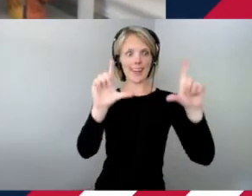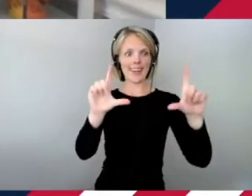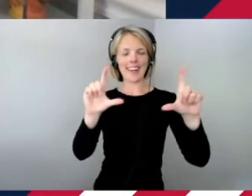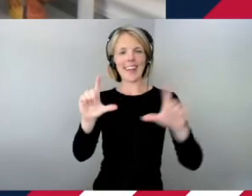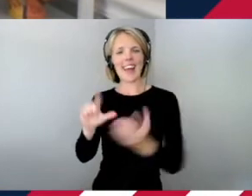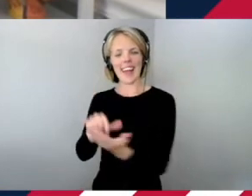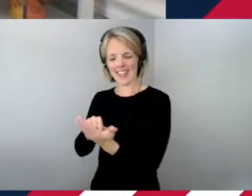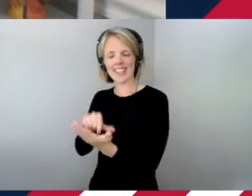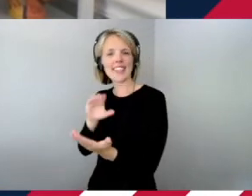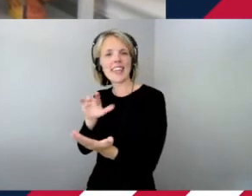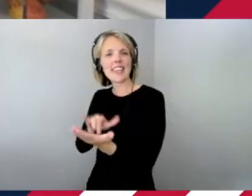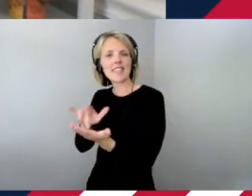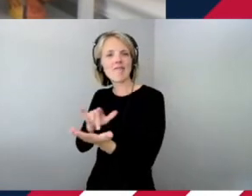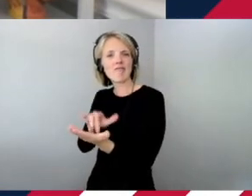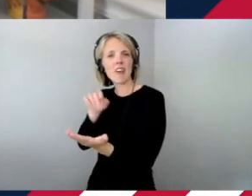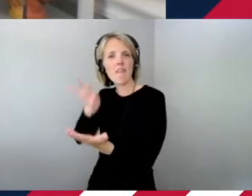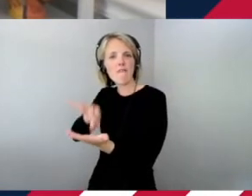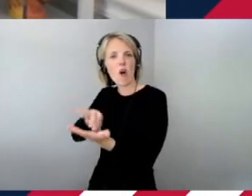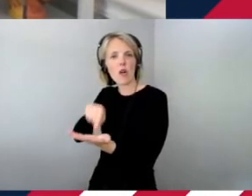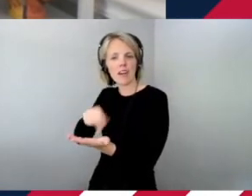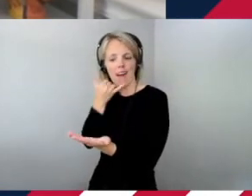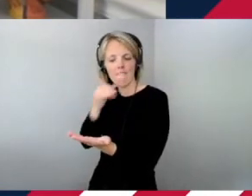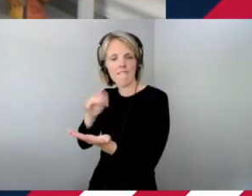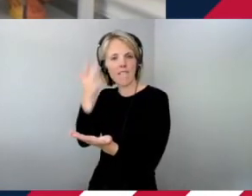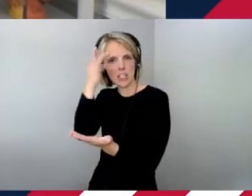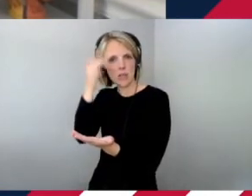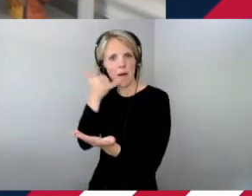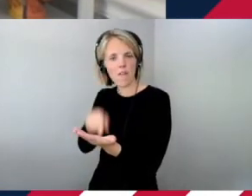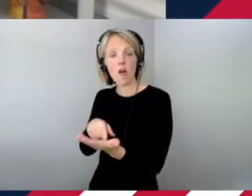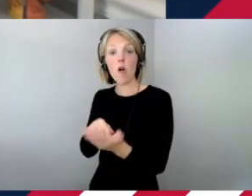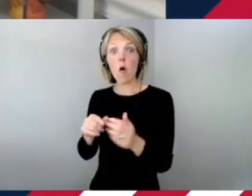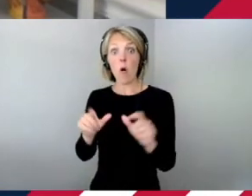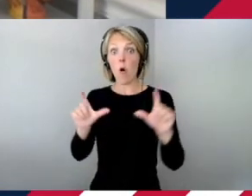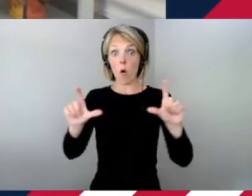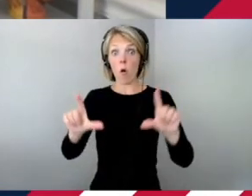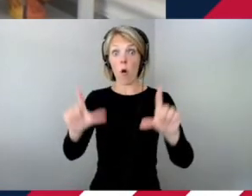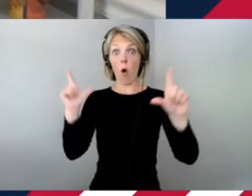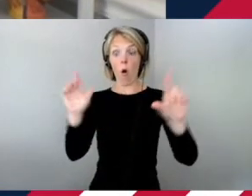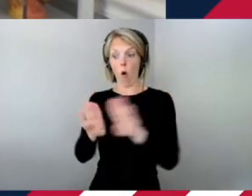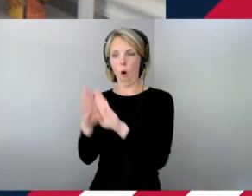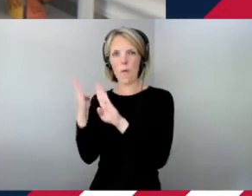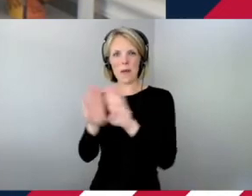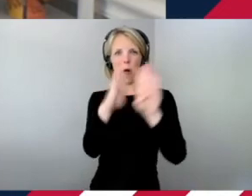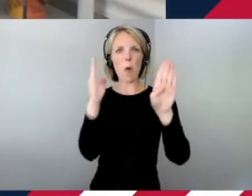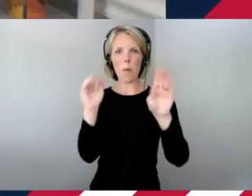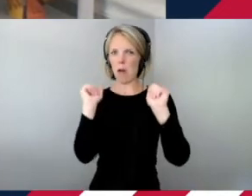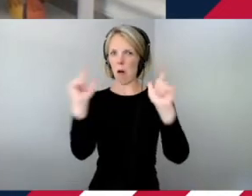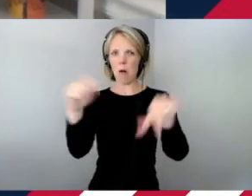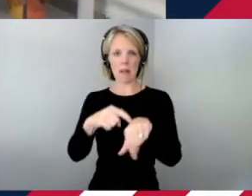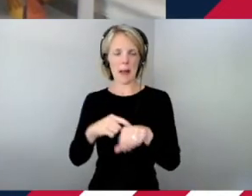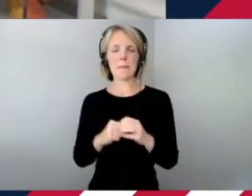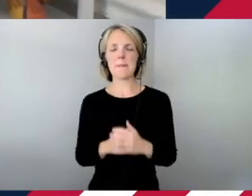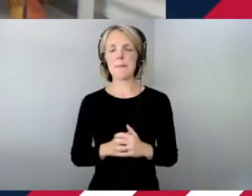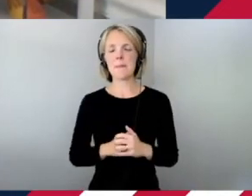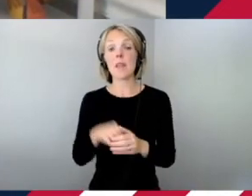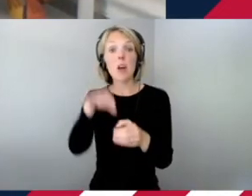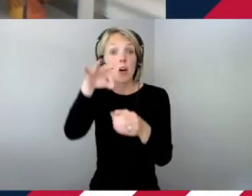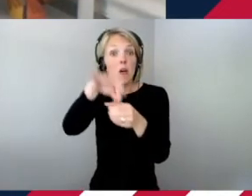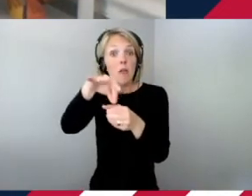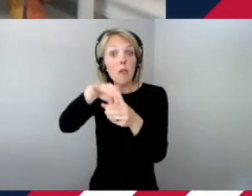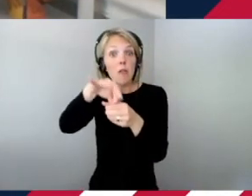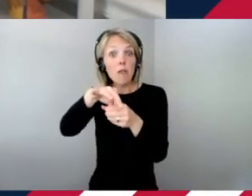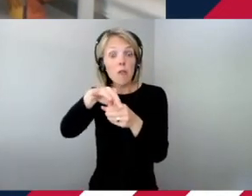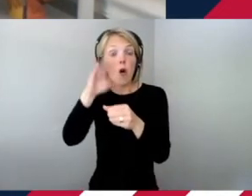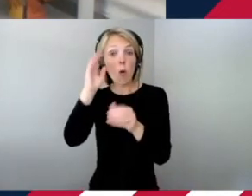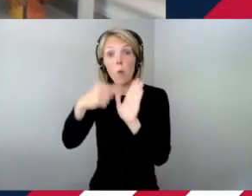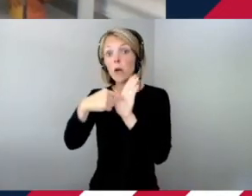smartphone. Please keep both browser windows open during the meeting. The votes will be displayed in the